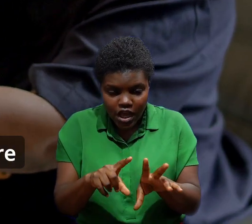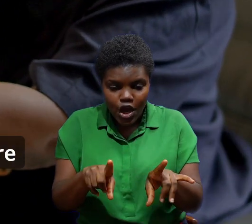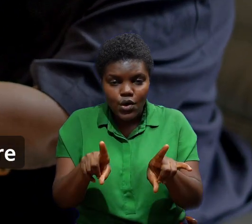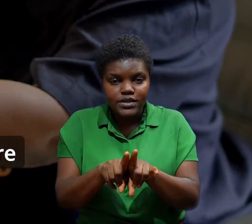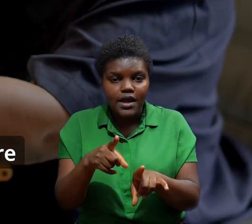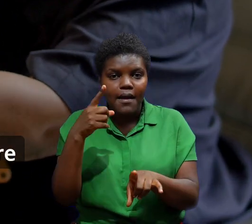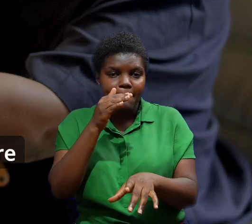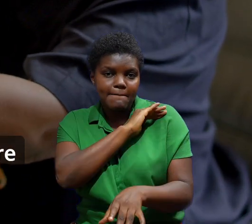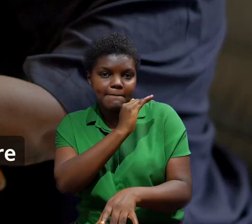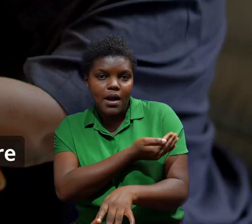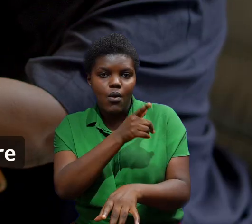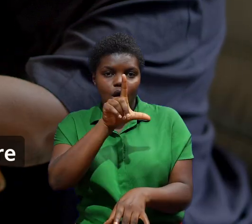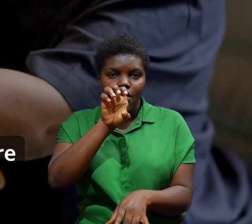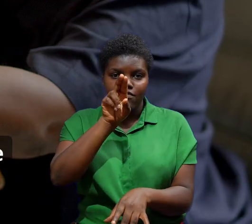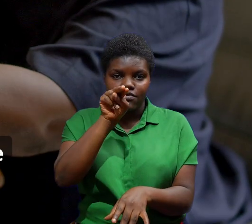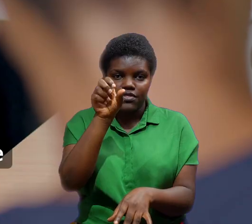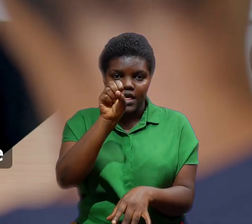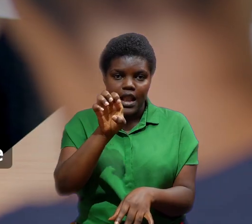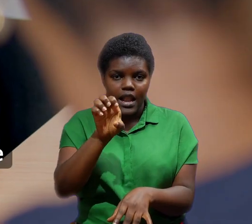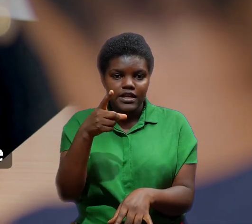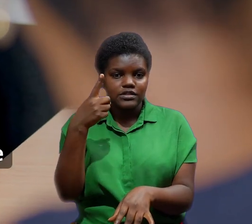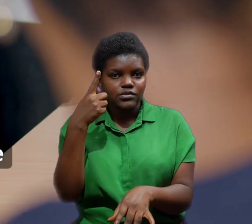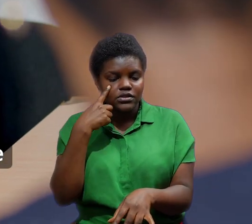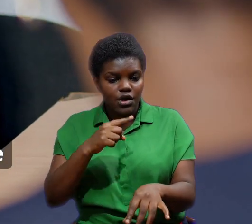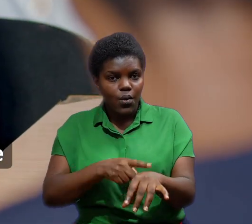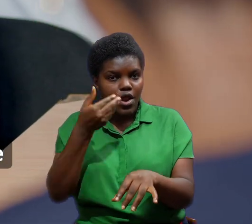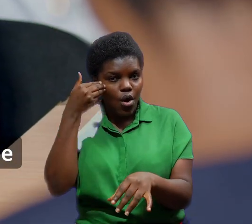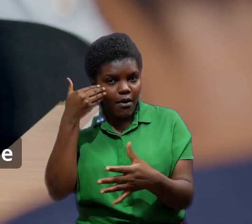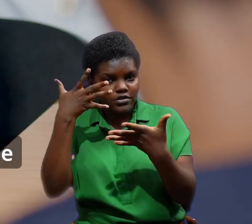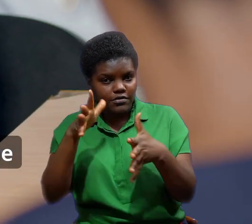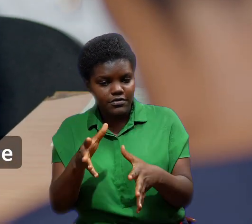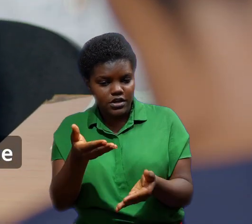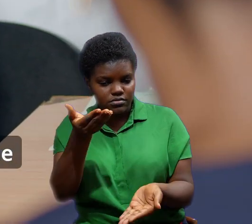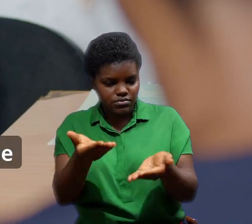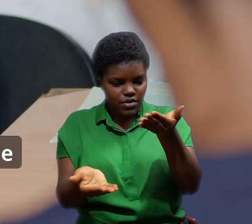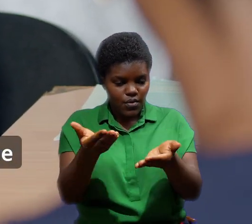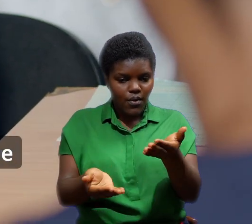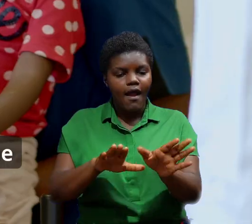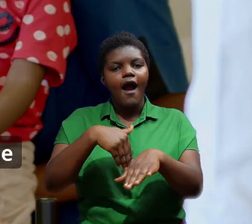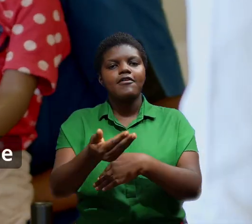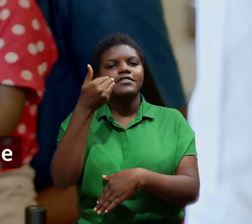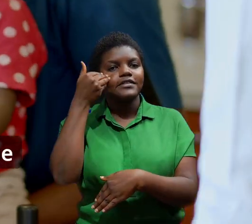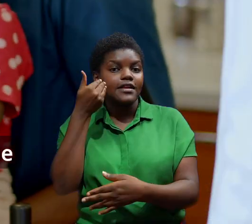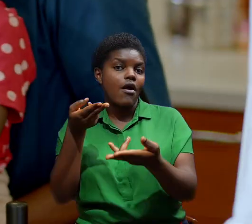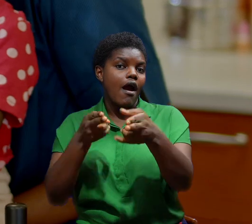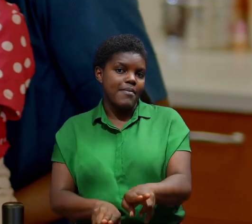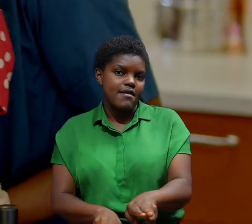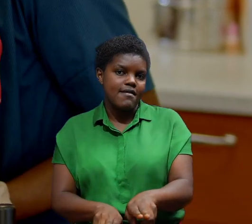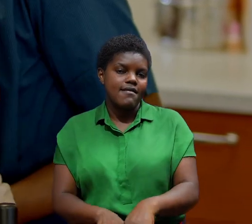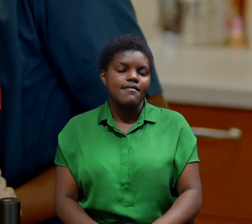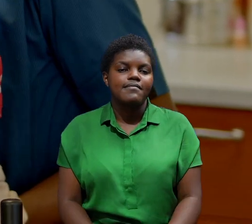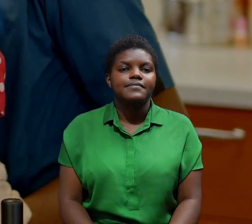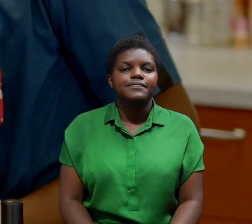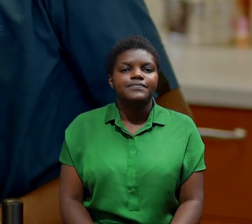pupils, we measure and see what power of the lens that we need to put in the eye after removing the